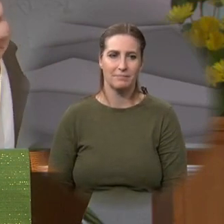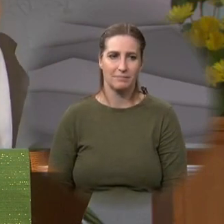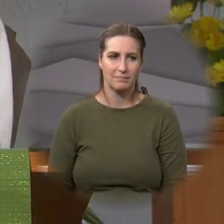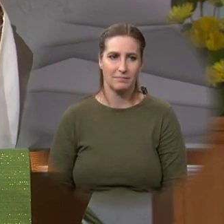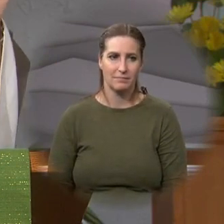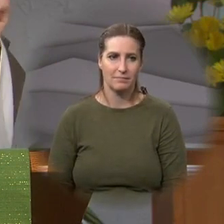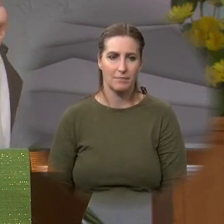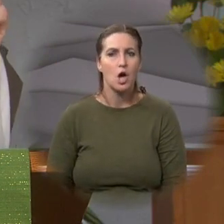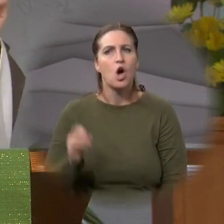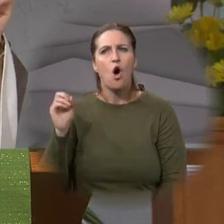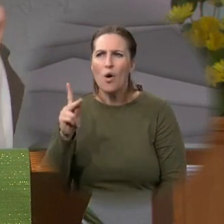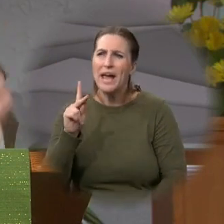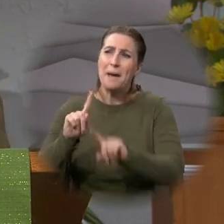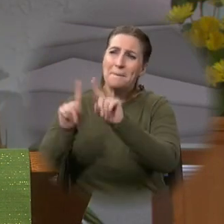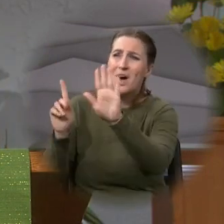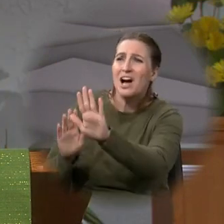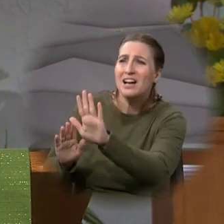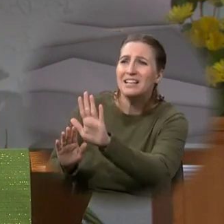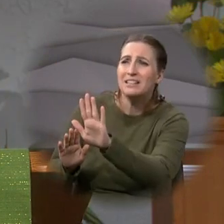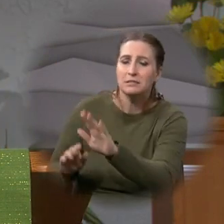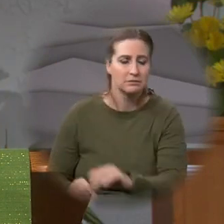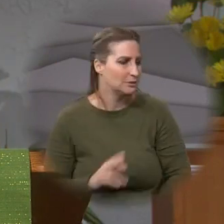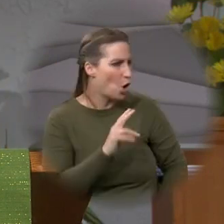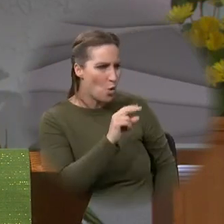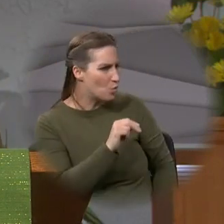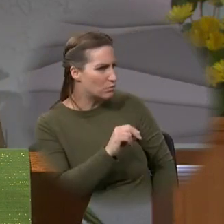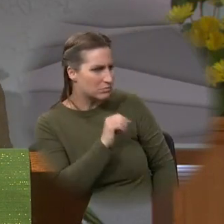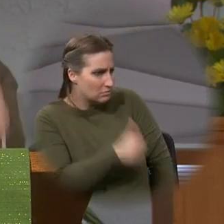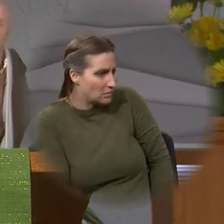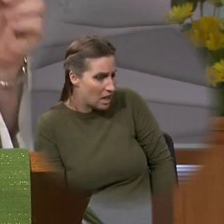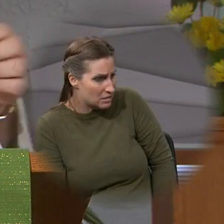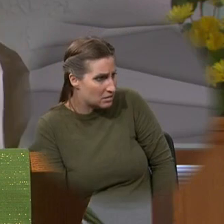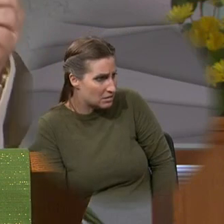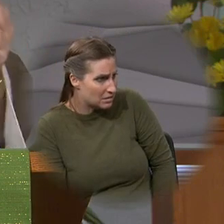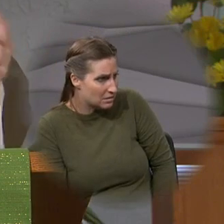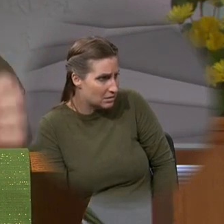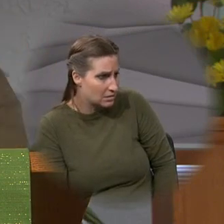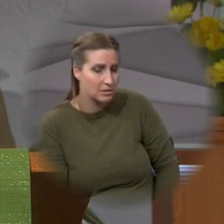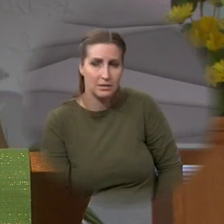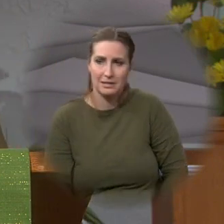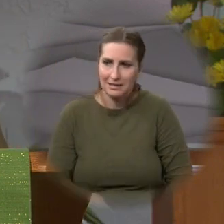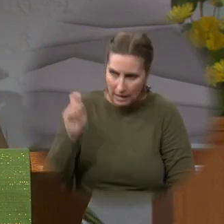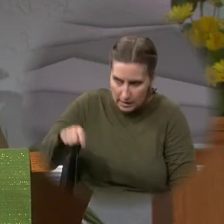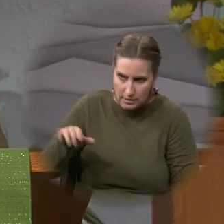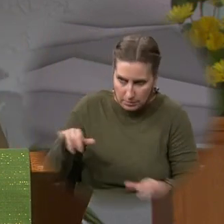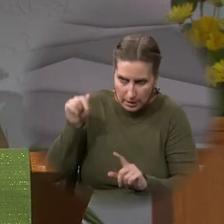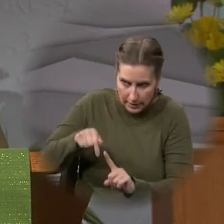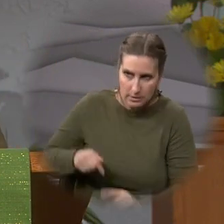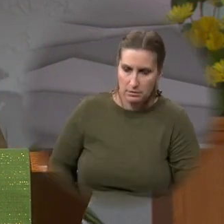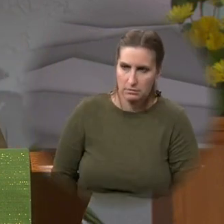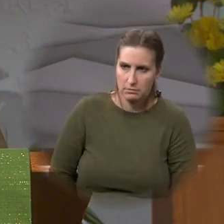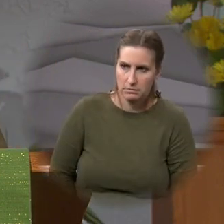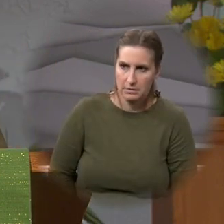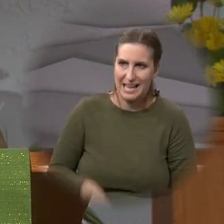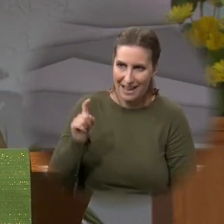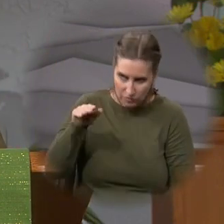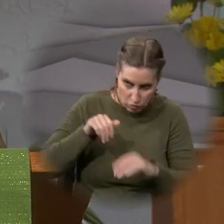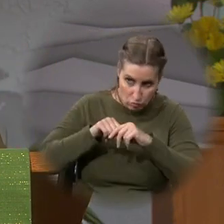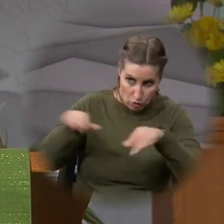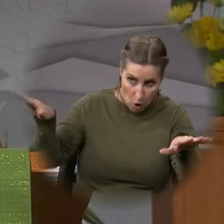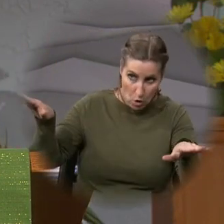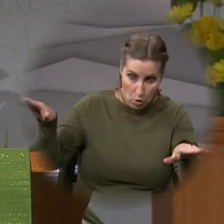okay, but can I? No, you can't. This is how it has to happen. You have to go